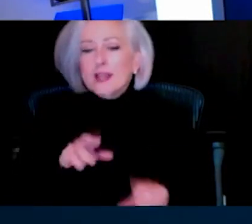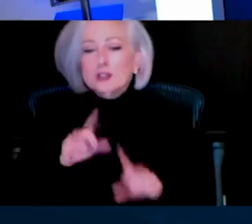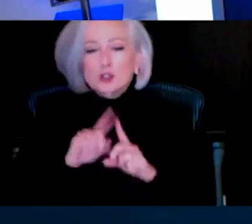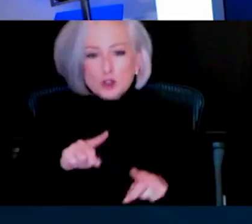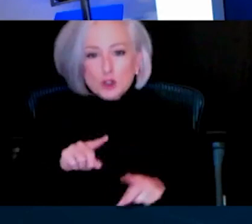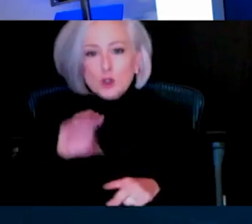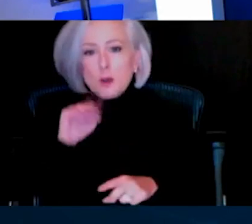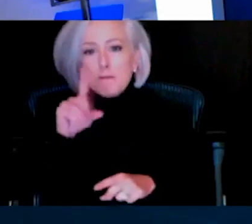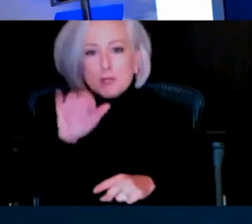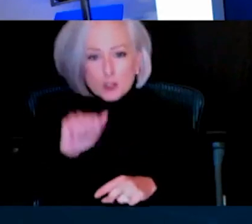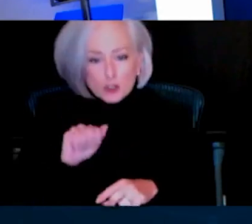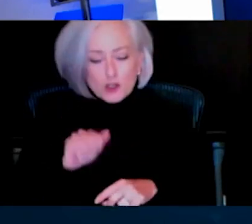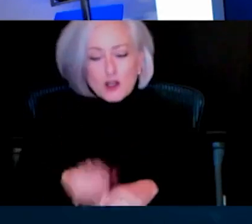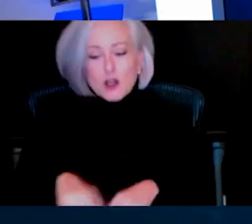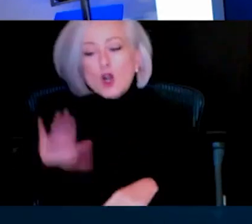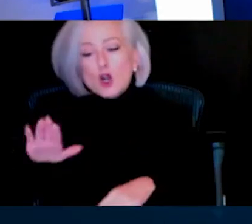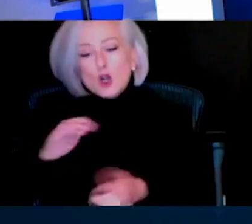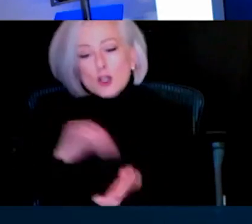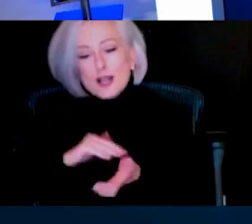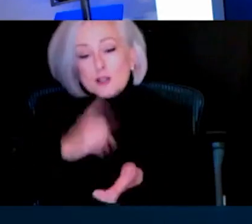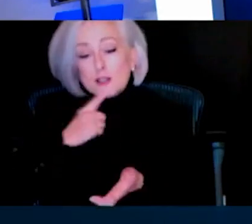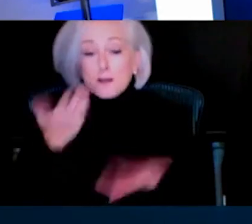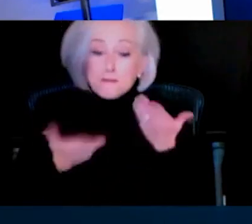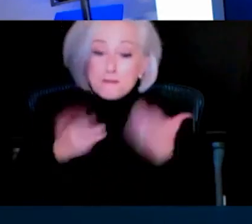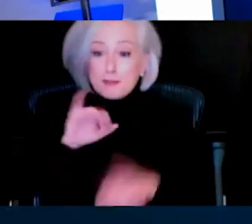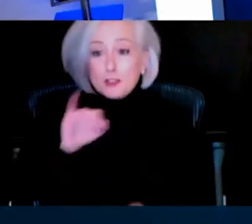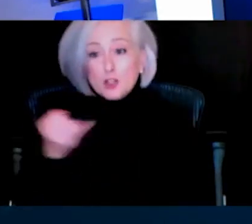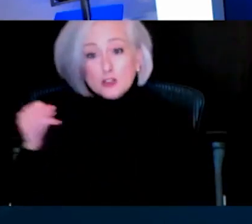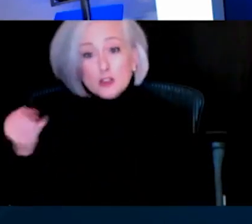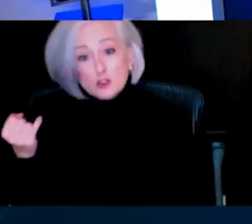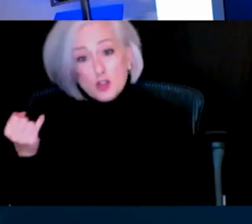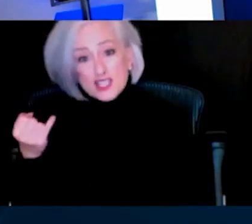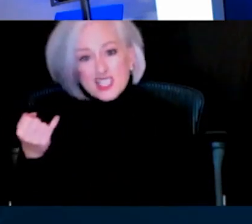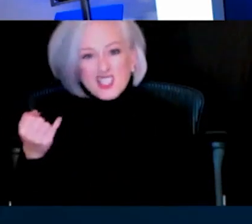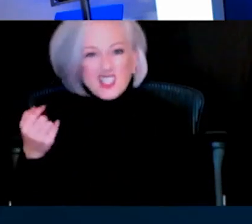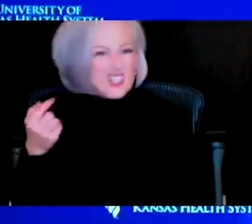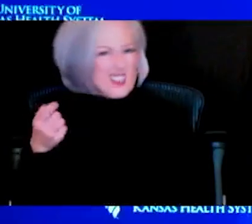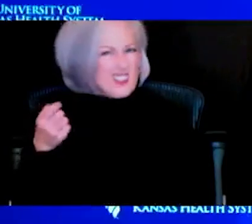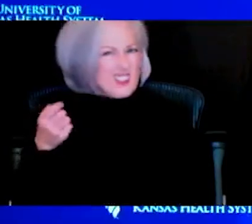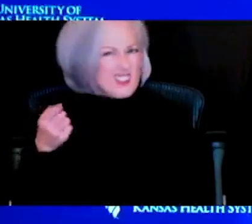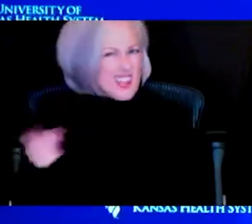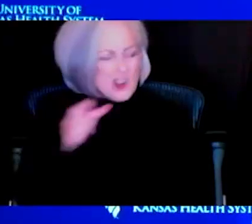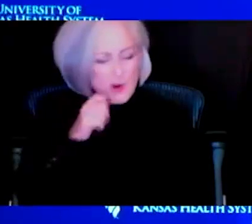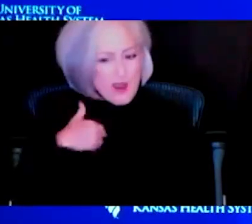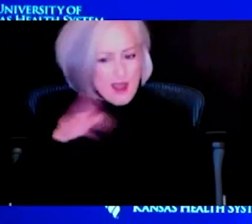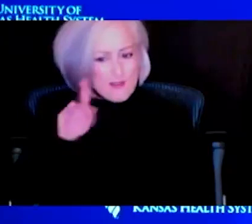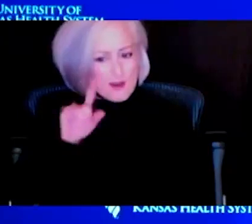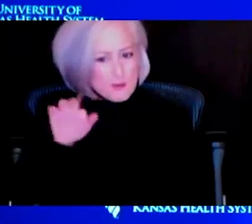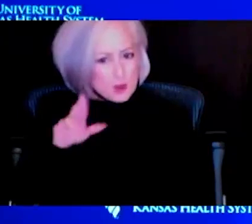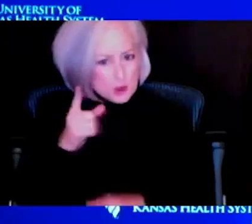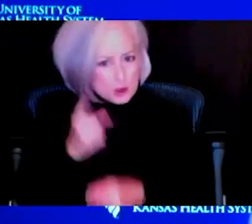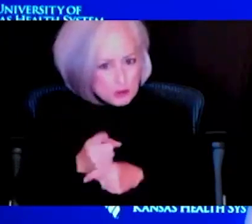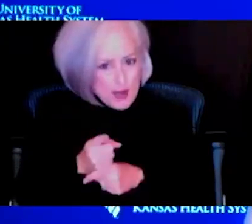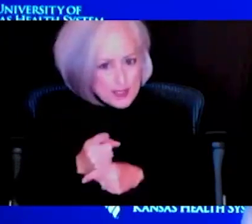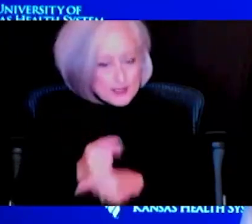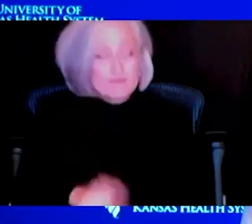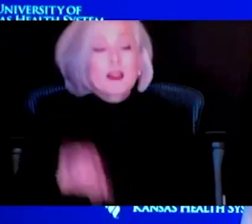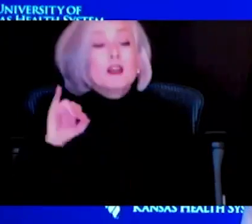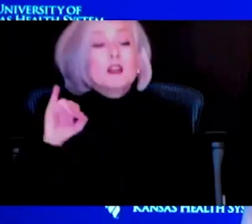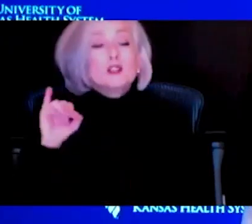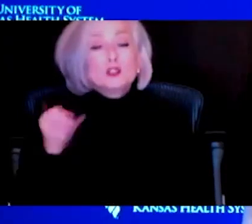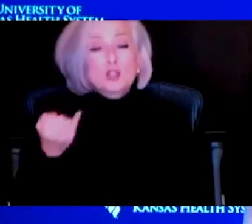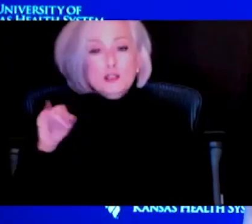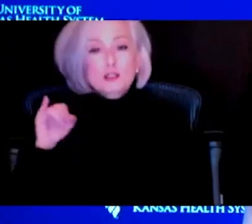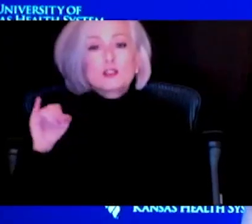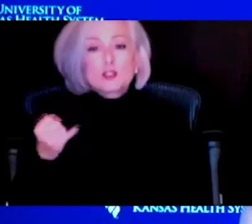Johnson & Johnson. What would you recommend? Because Johnson & Johnson, they don't have a booster, correct? Yeah. Johnson & Johnson, you can get